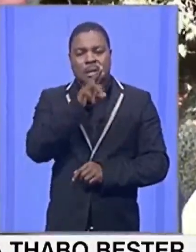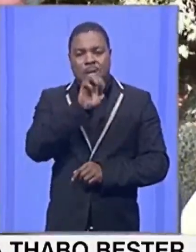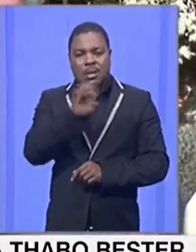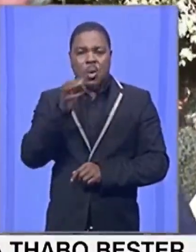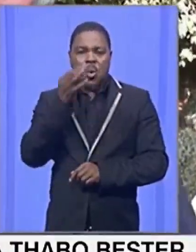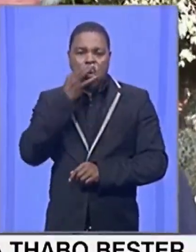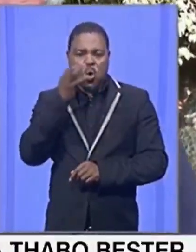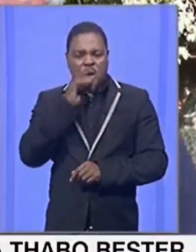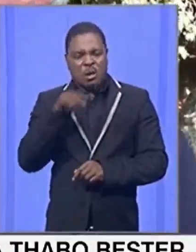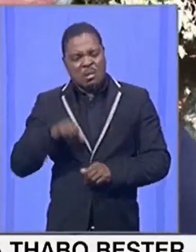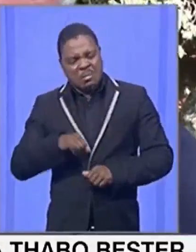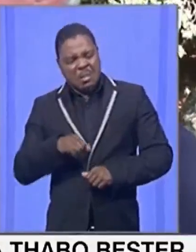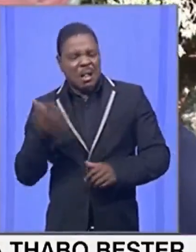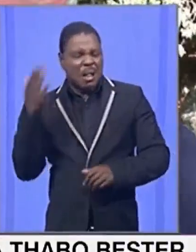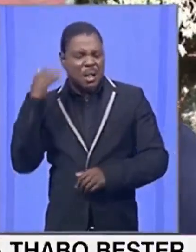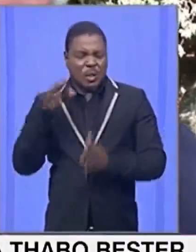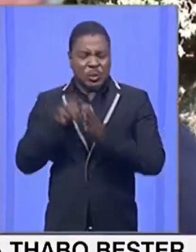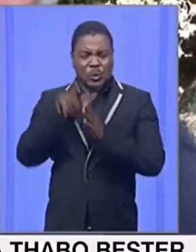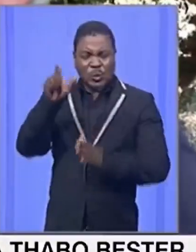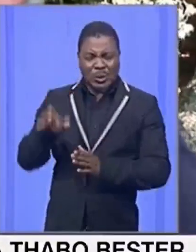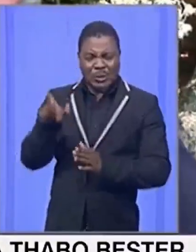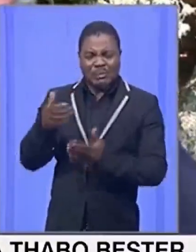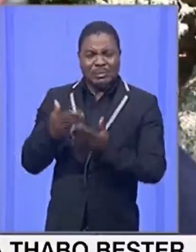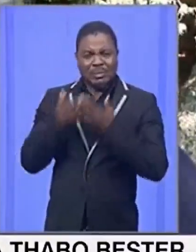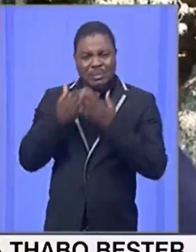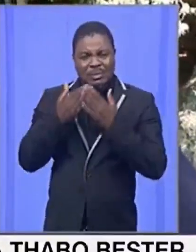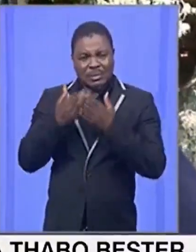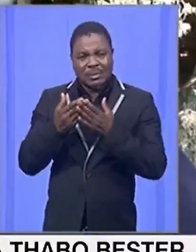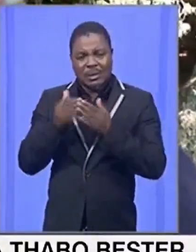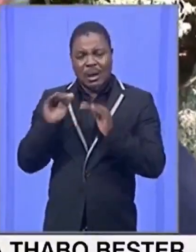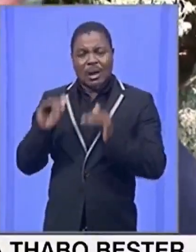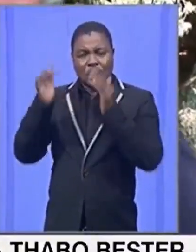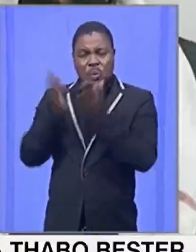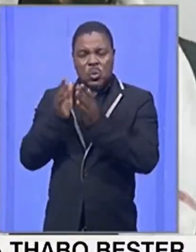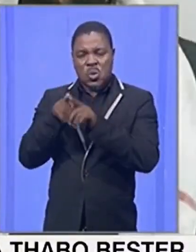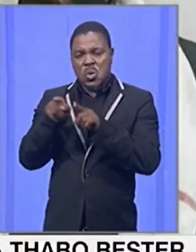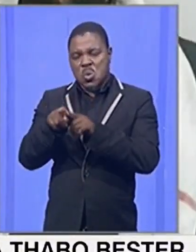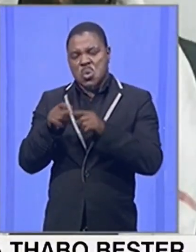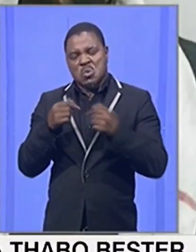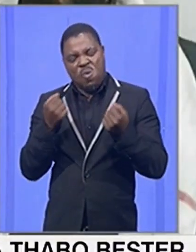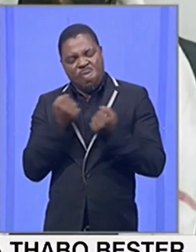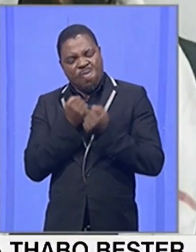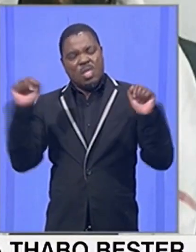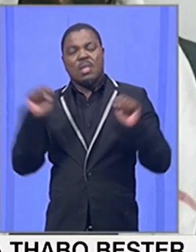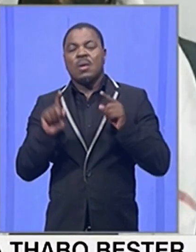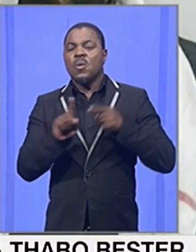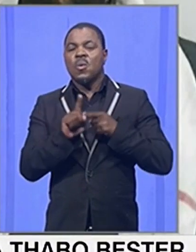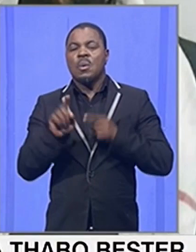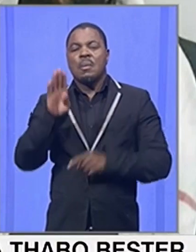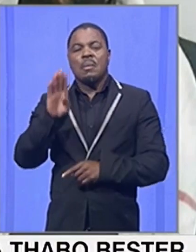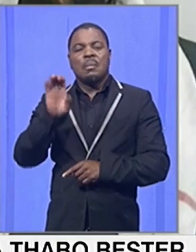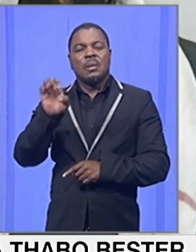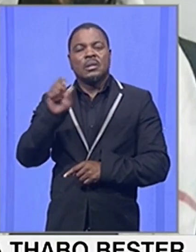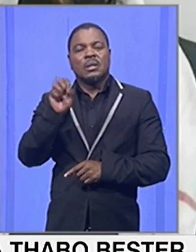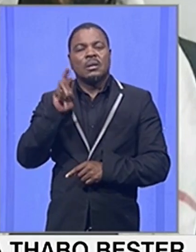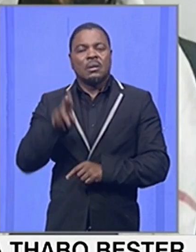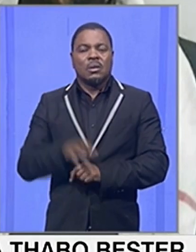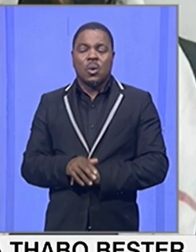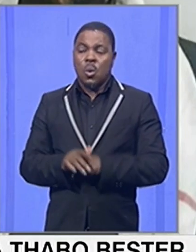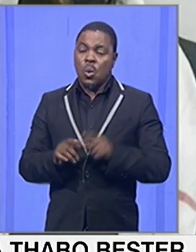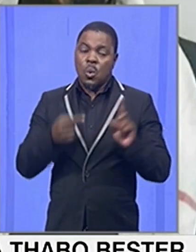le seganka go tloga ge e sa le morutwana wa dithuto tša sekolo sa godimo. Snyman o re Bester o golegile